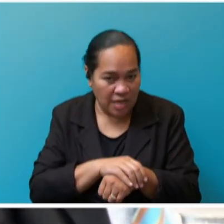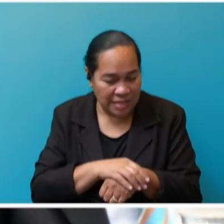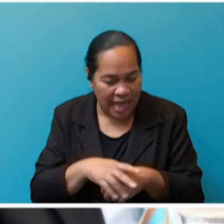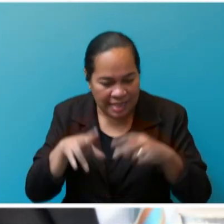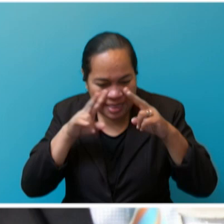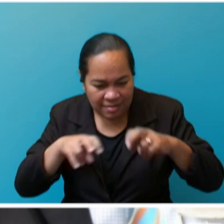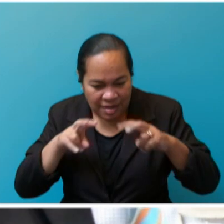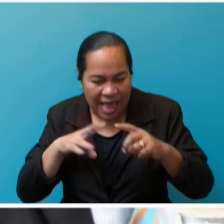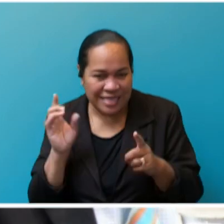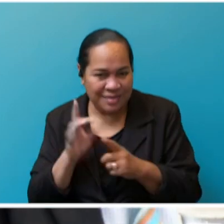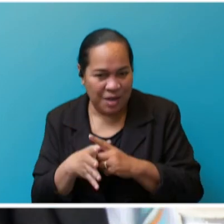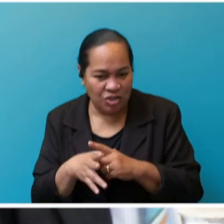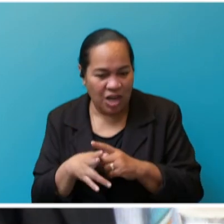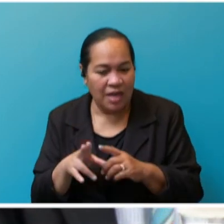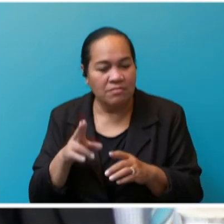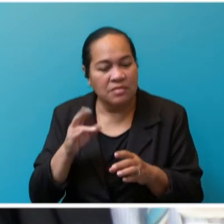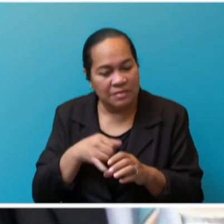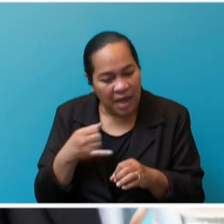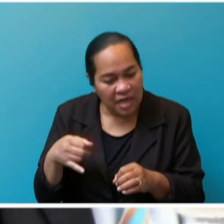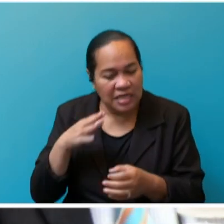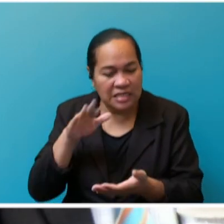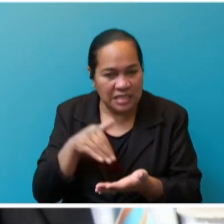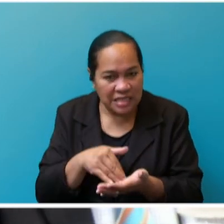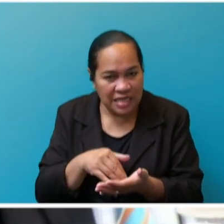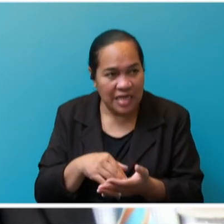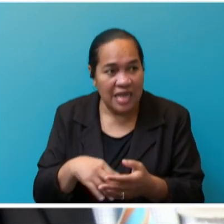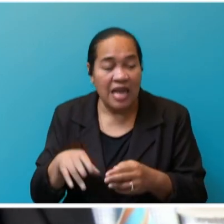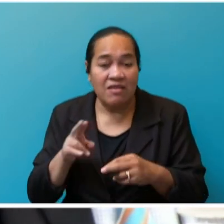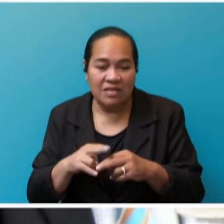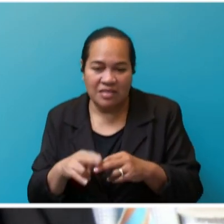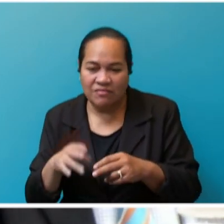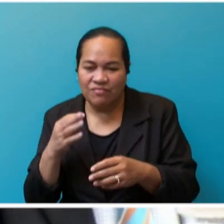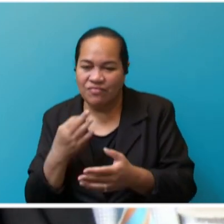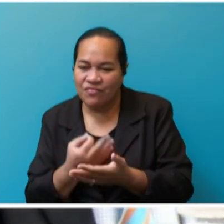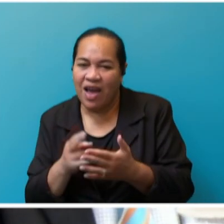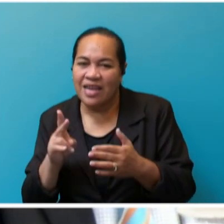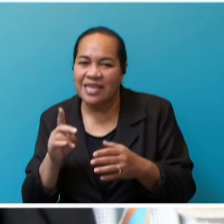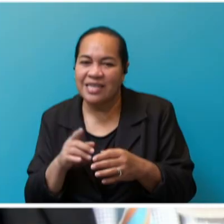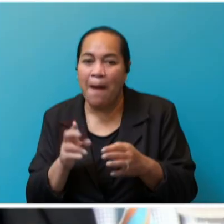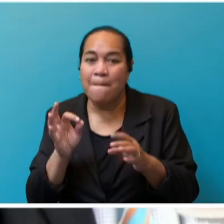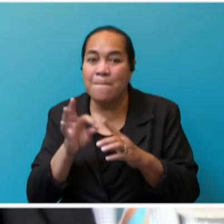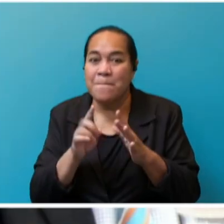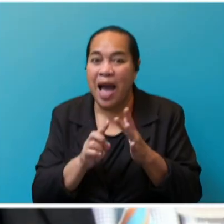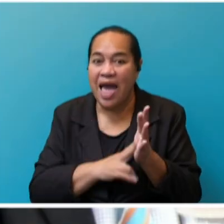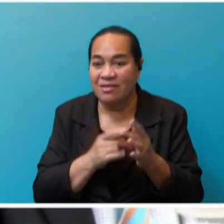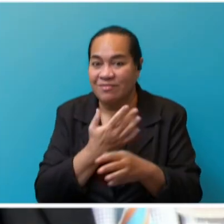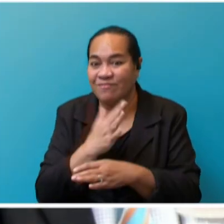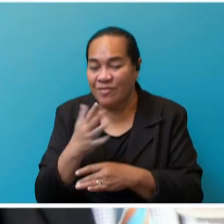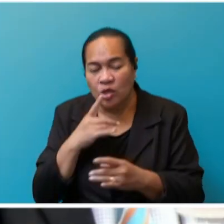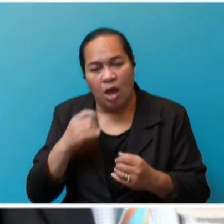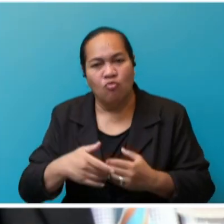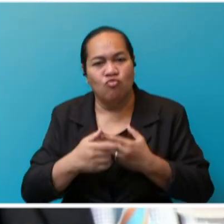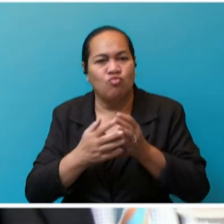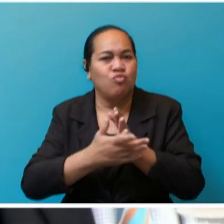Special Medical Center, as well as Fiji Pine Limited were present, Mr. Speaker. Such a broad collaboration